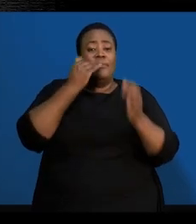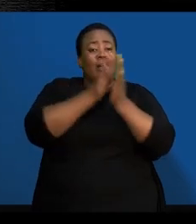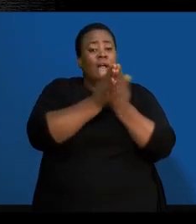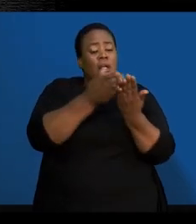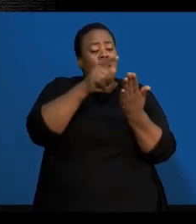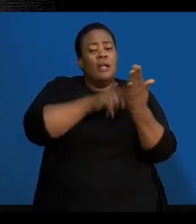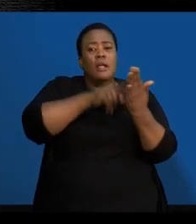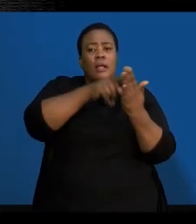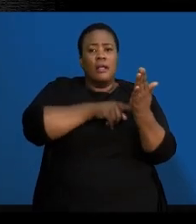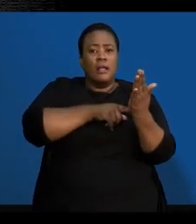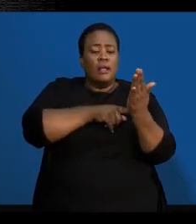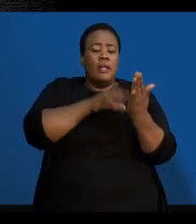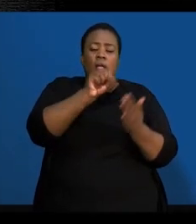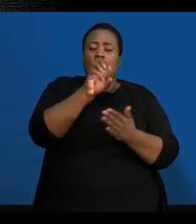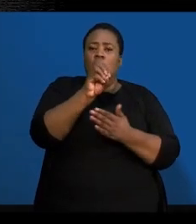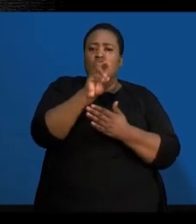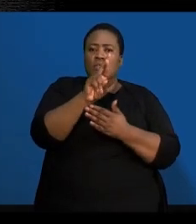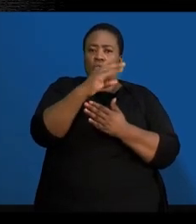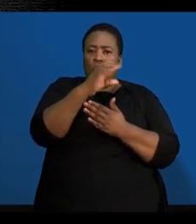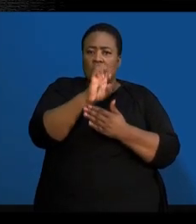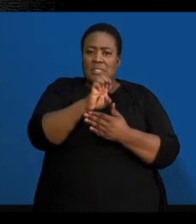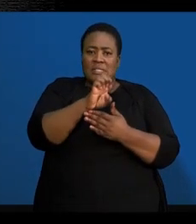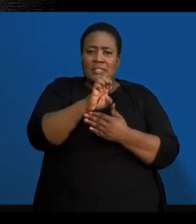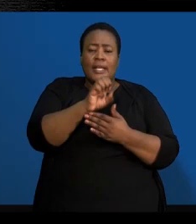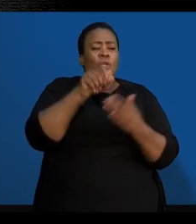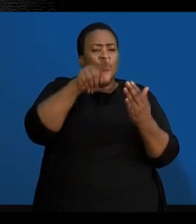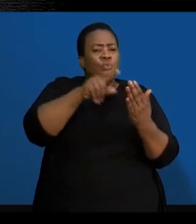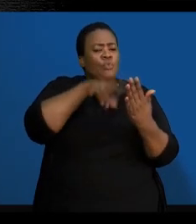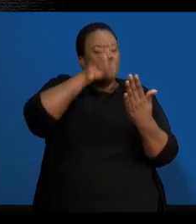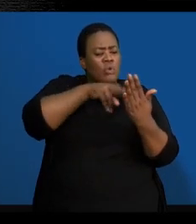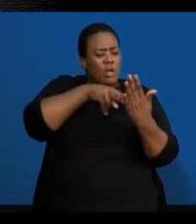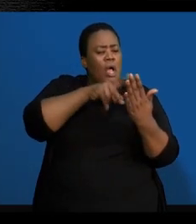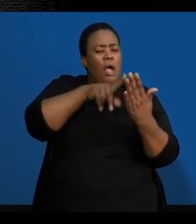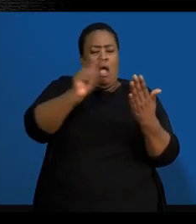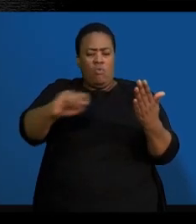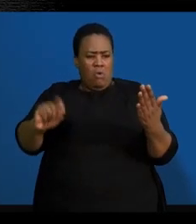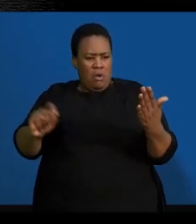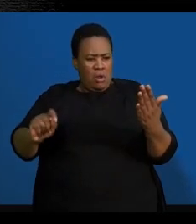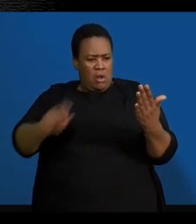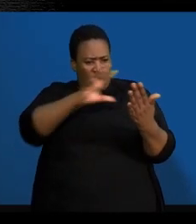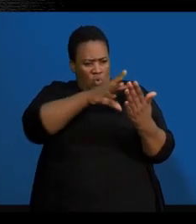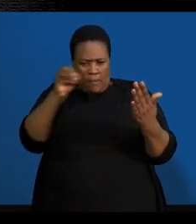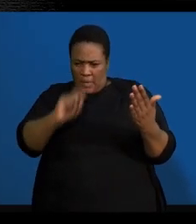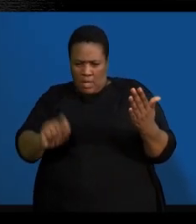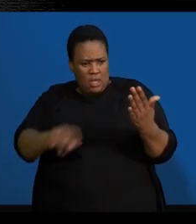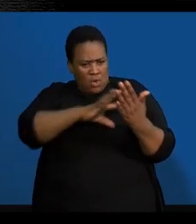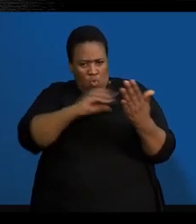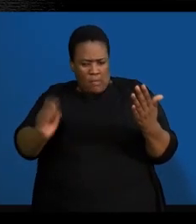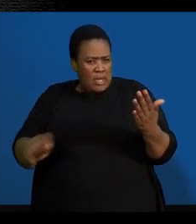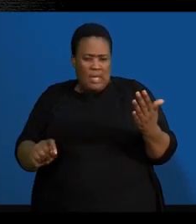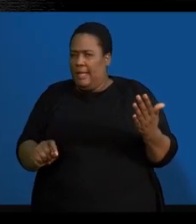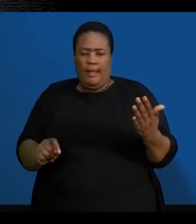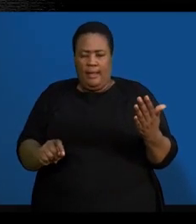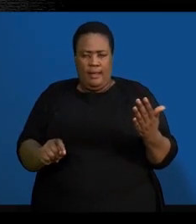as answers. So in other words, don't just repeat the sources. So remember, they are already there in your paper. So what you need to do when